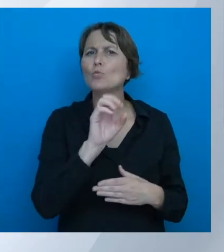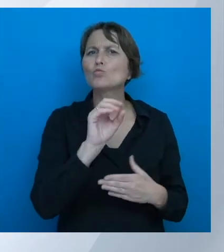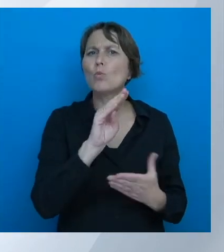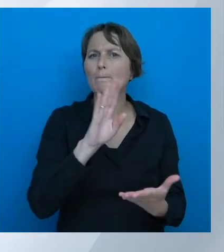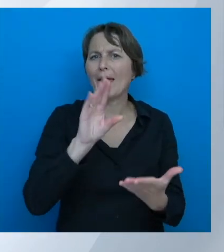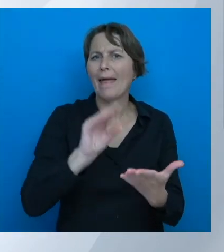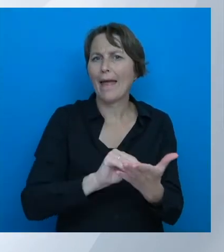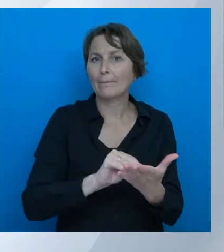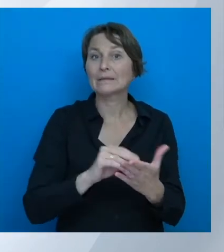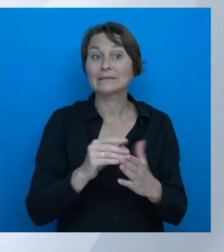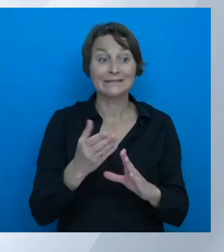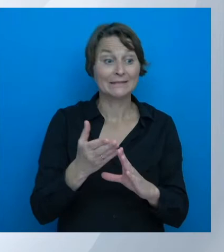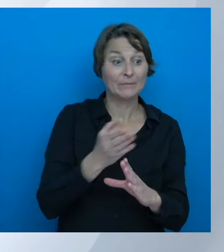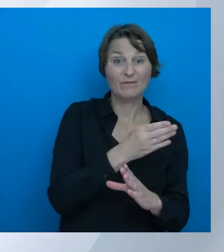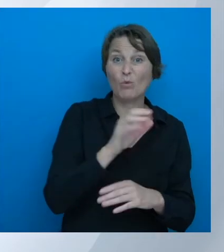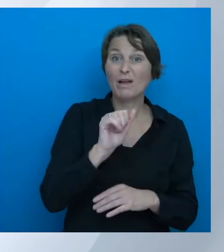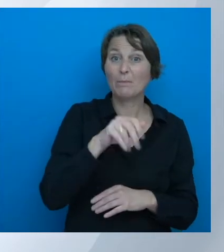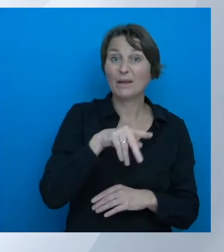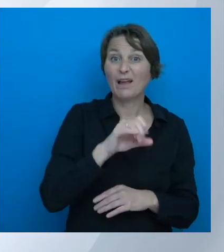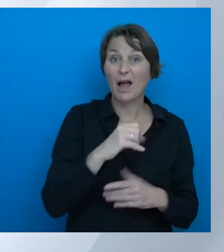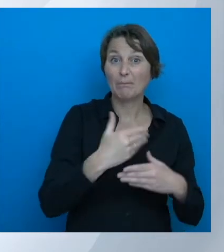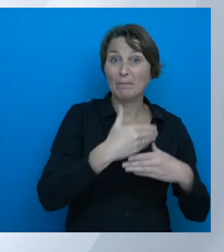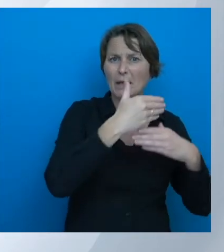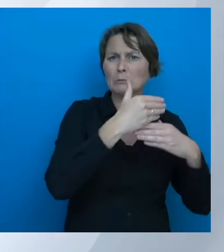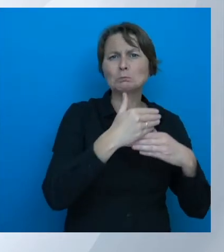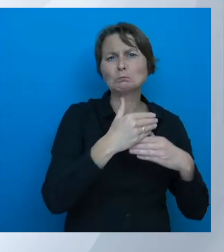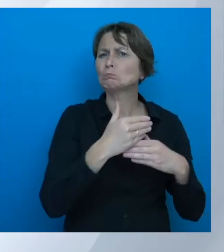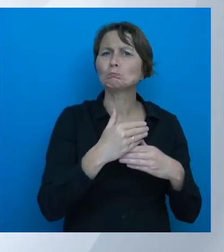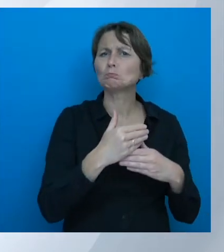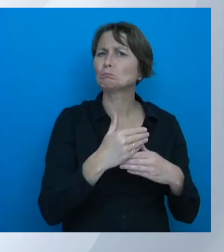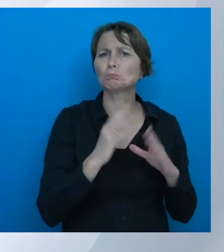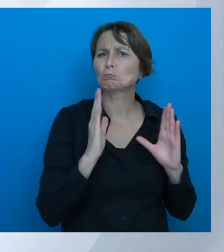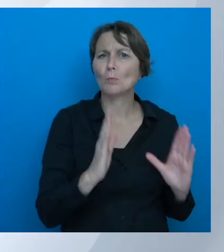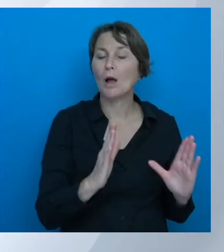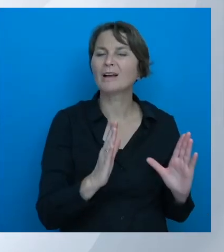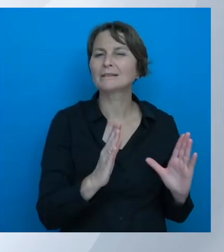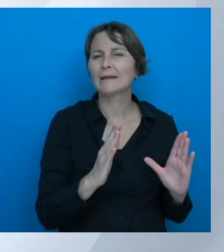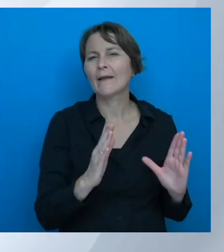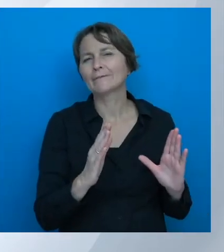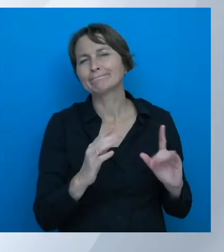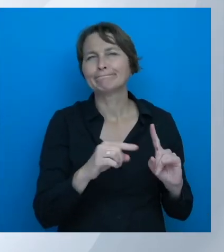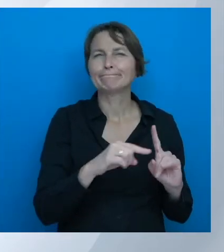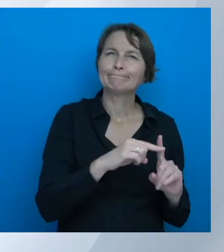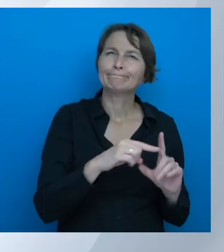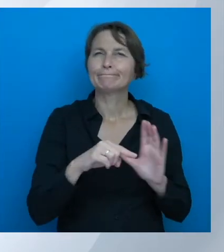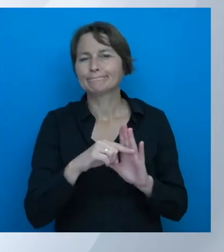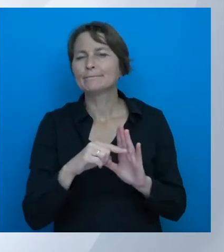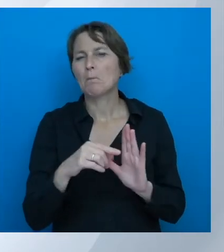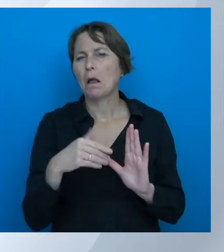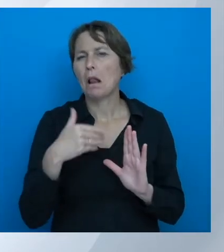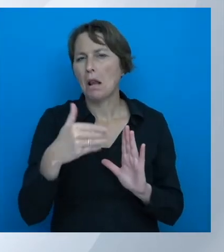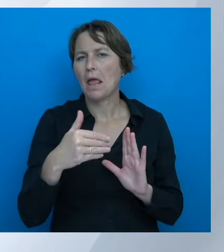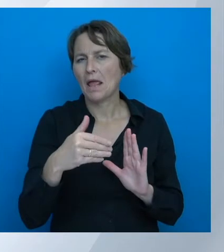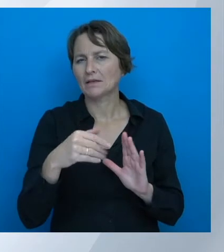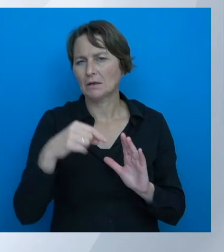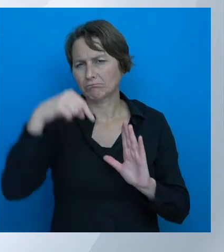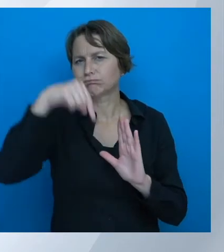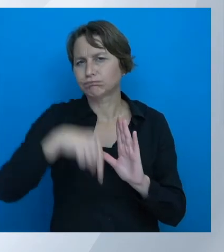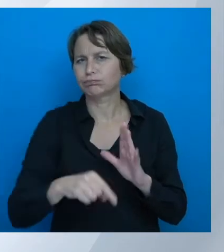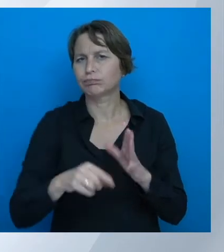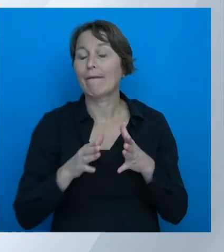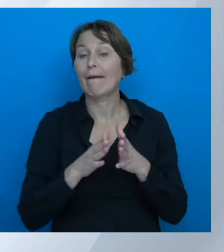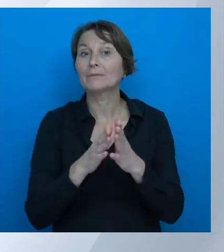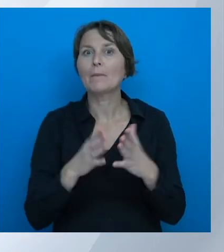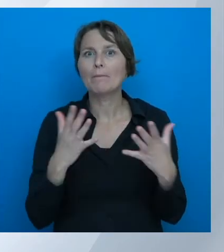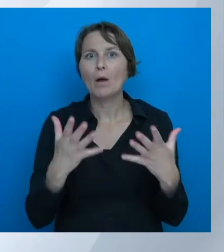just built. There's pros and cons to this, which I'll get into later. And we have our queue trigger, which is the one that we're going to want. Every time we